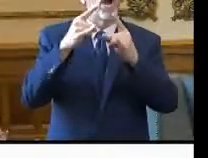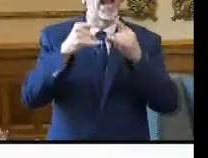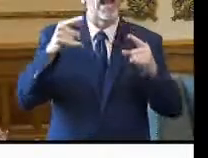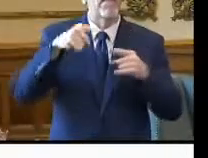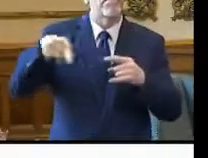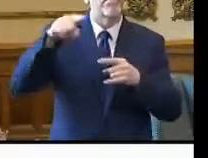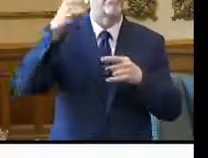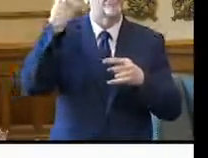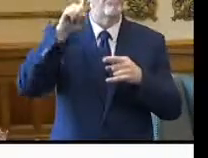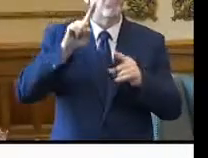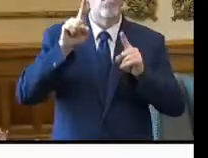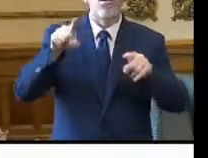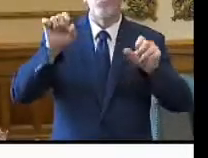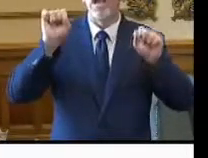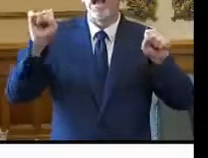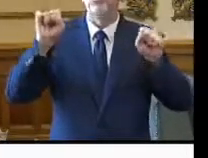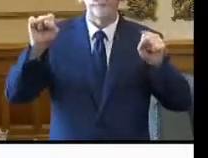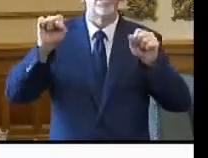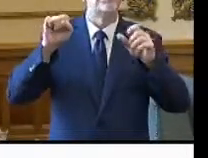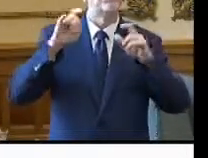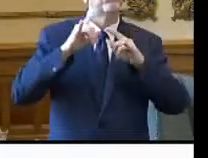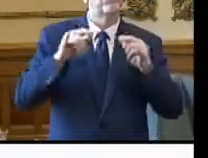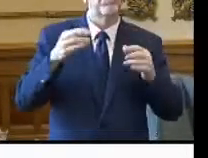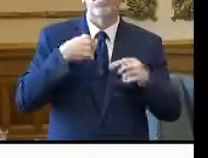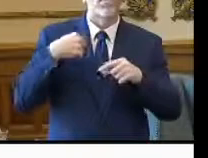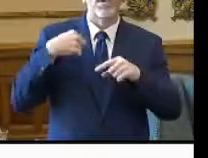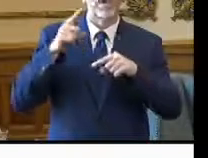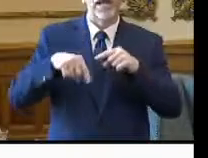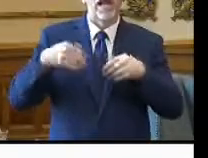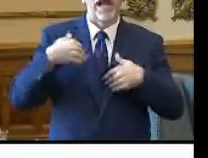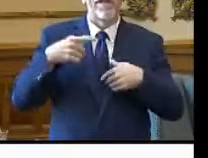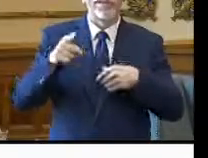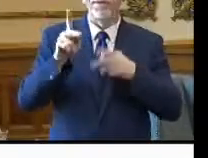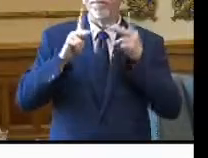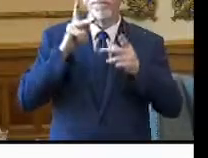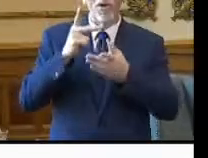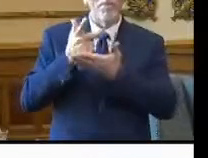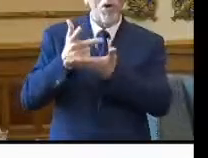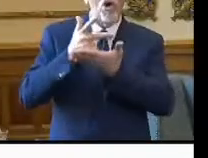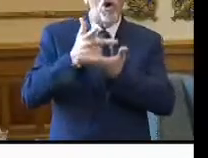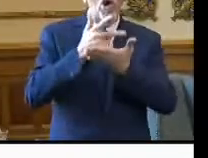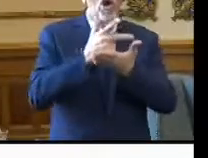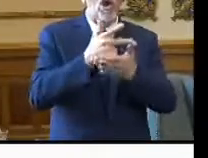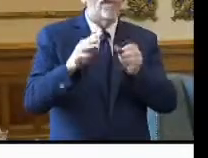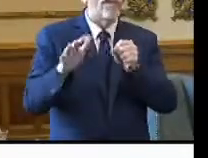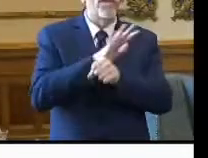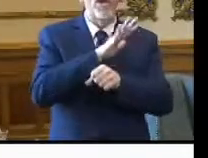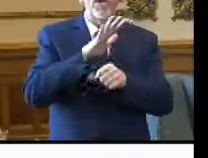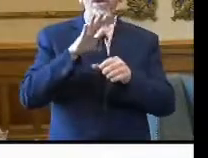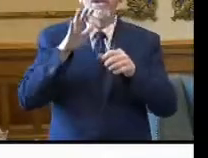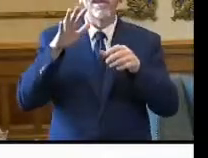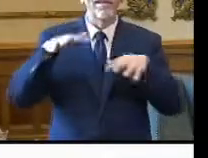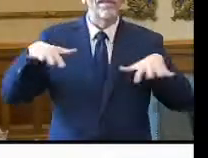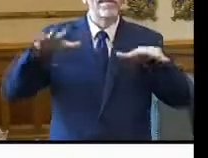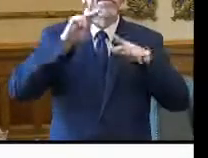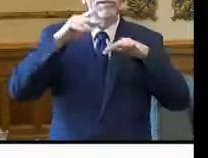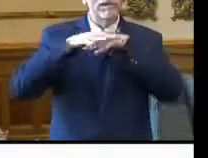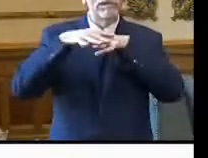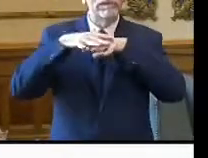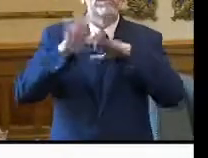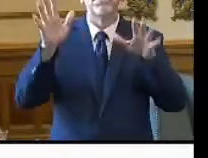for exercising. And we can't have parking lots full of hundreds of folks taking into our beautiful state parks. So they are